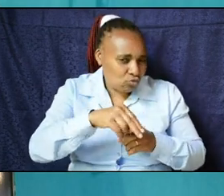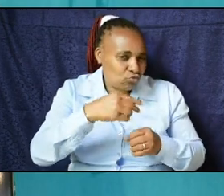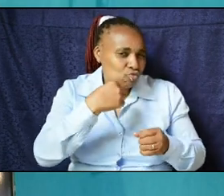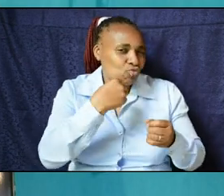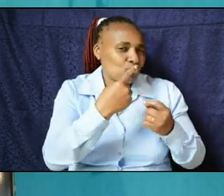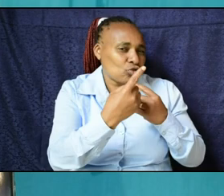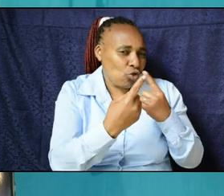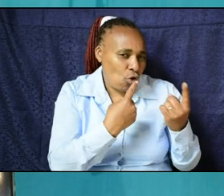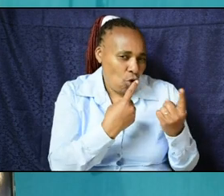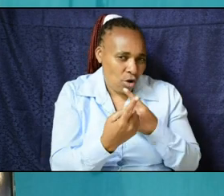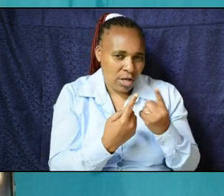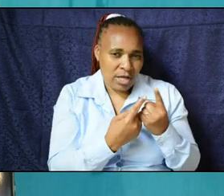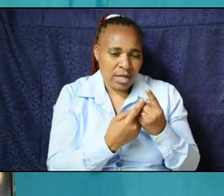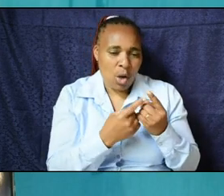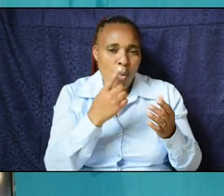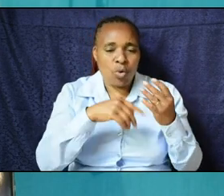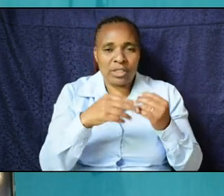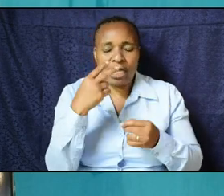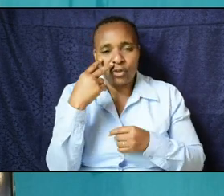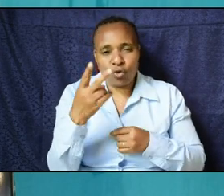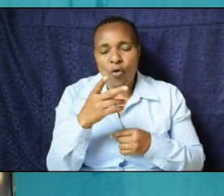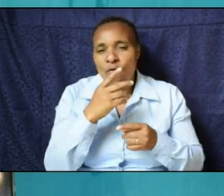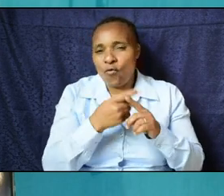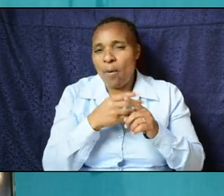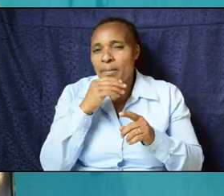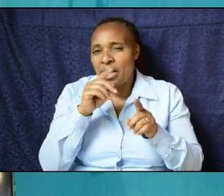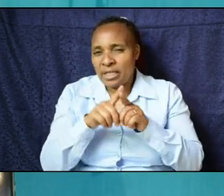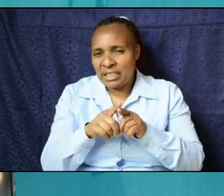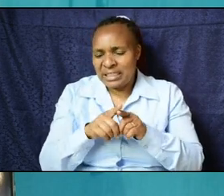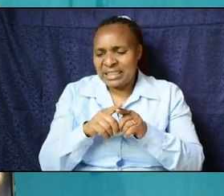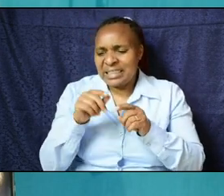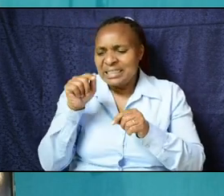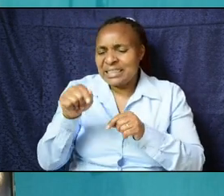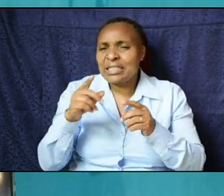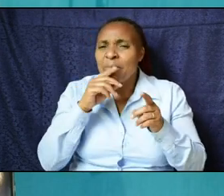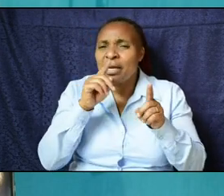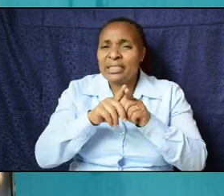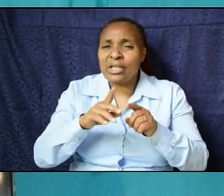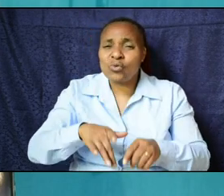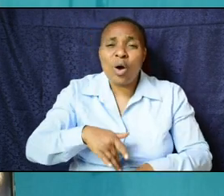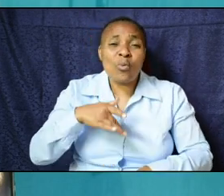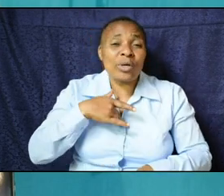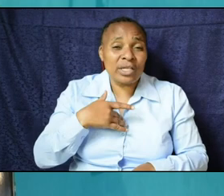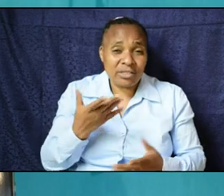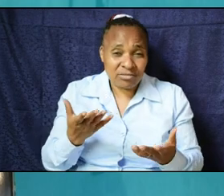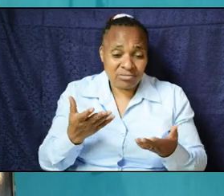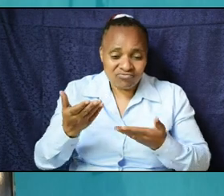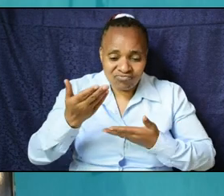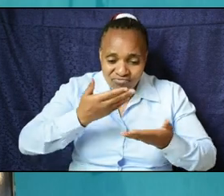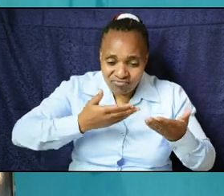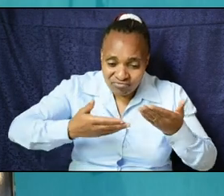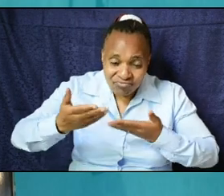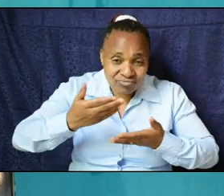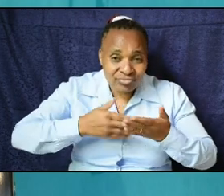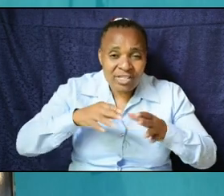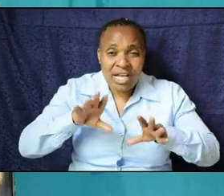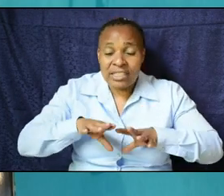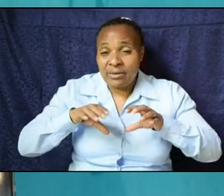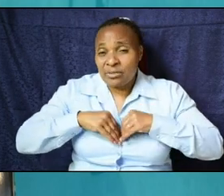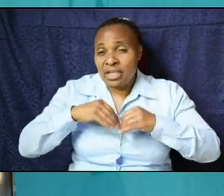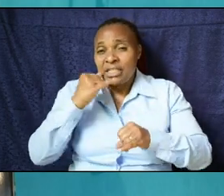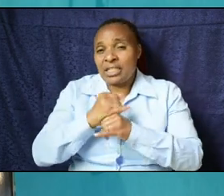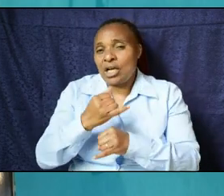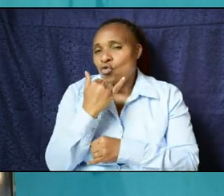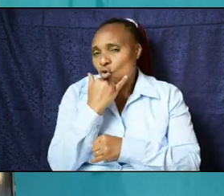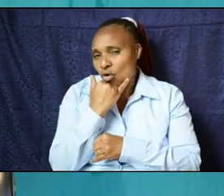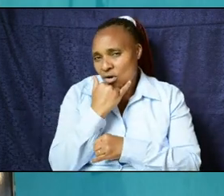And I think that is what I saw from the brothers. They were willing to reconcile. They were willing to, they had accepted that they had done some